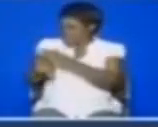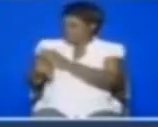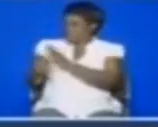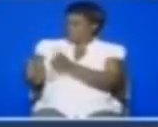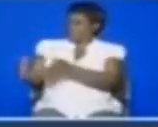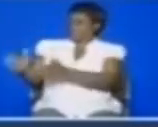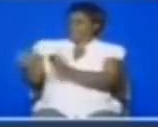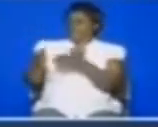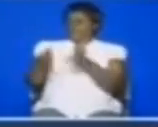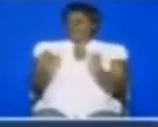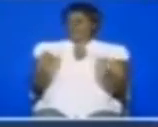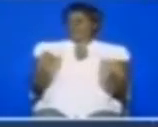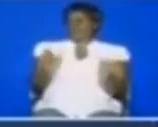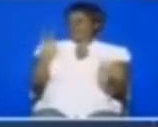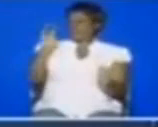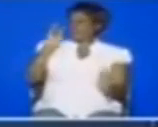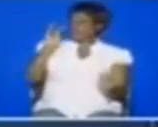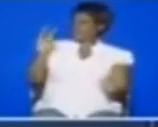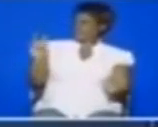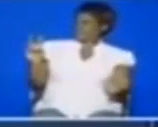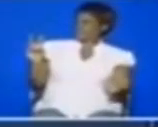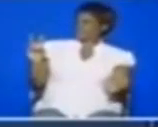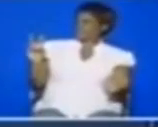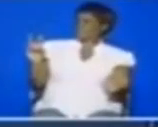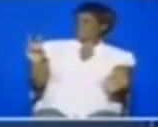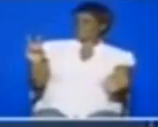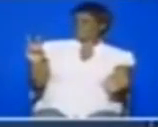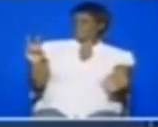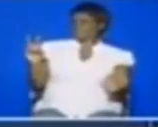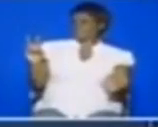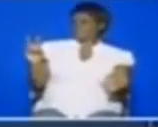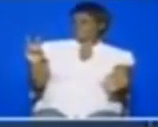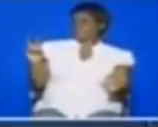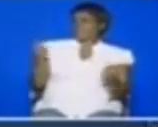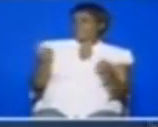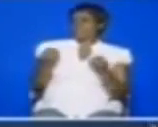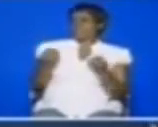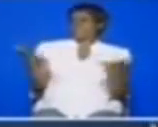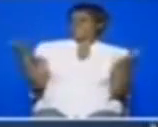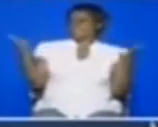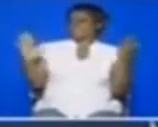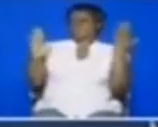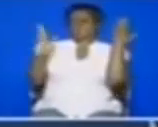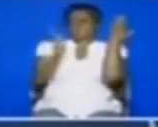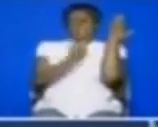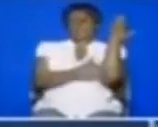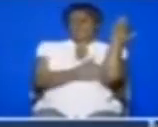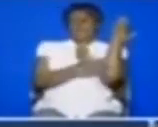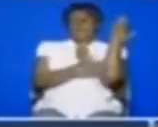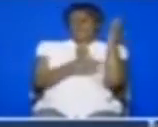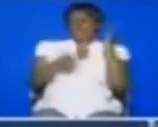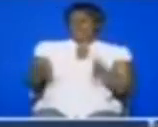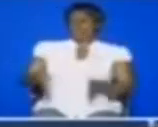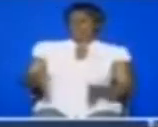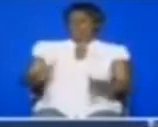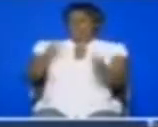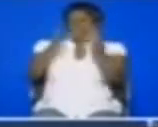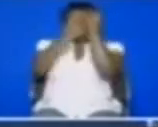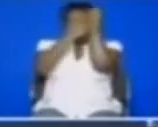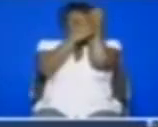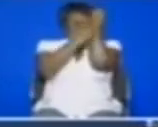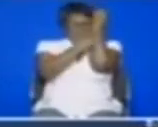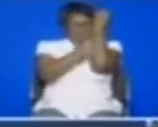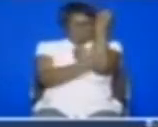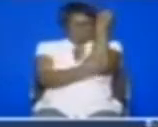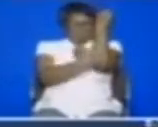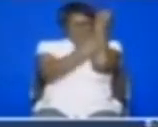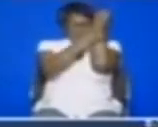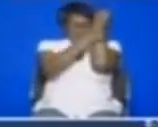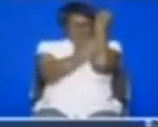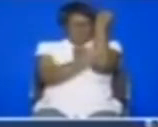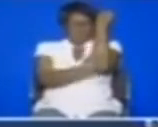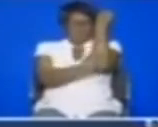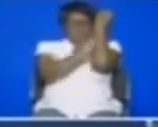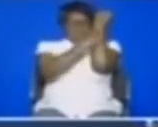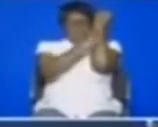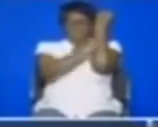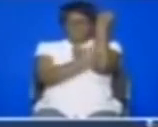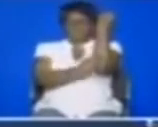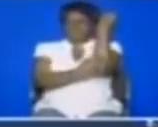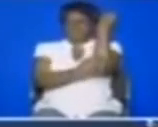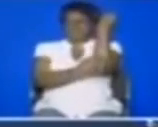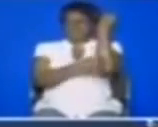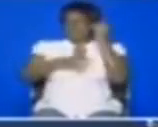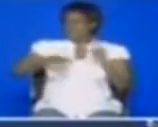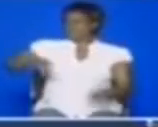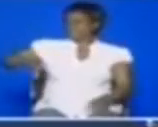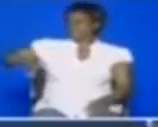inner infrastructure. You look at, I mean, you a lot of things are bad. You've got the roads are horrible. And